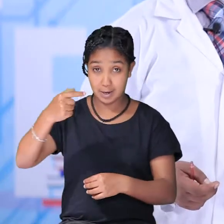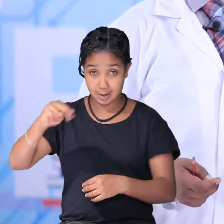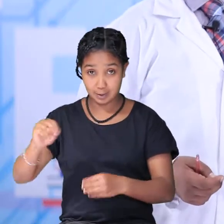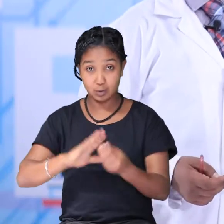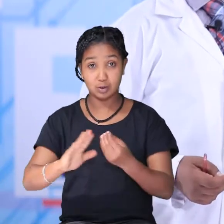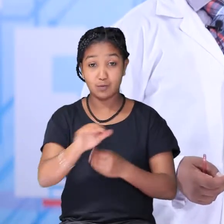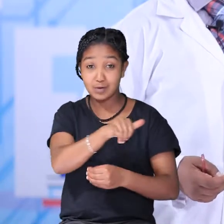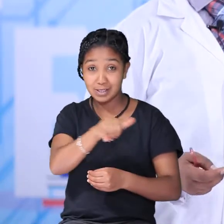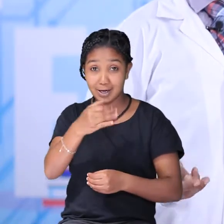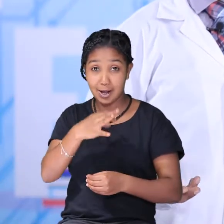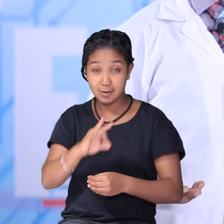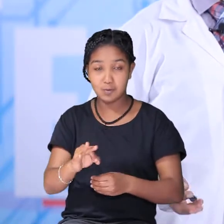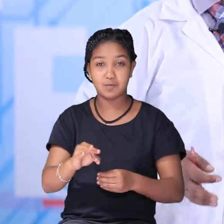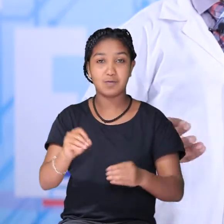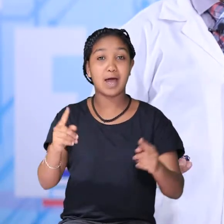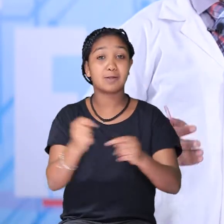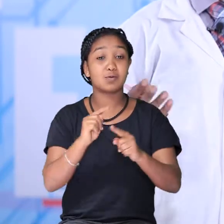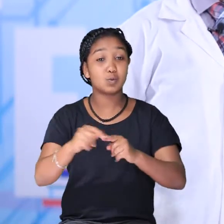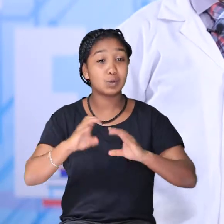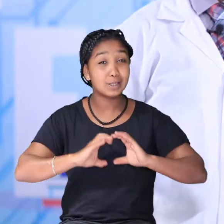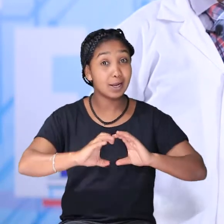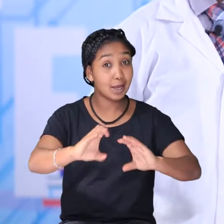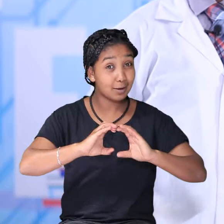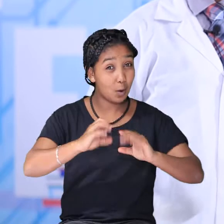conditioning for such kind of activities to train